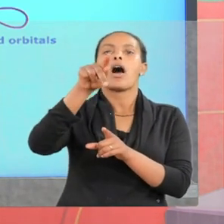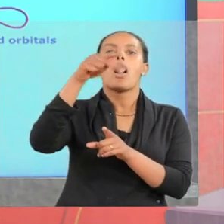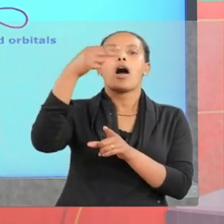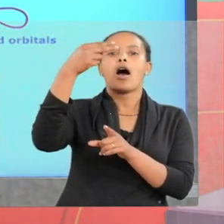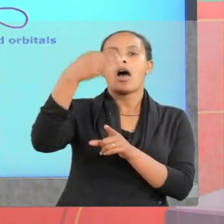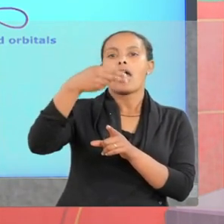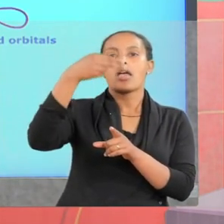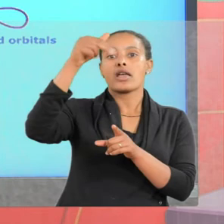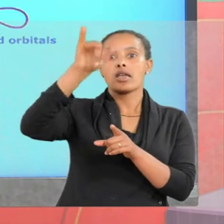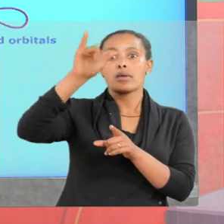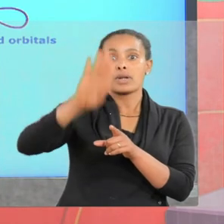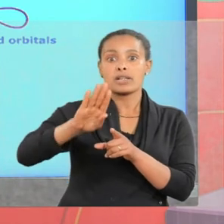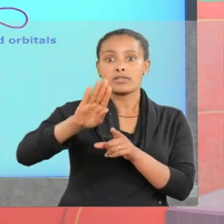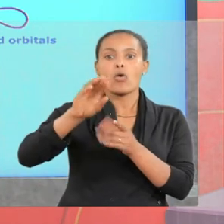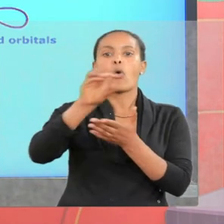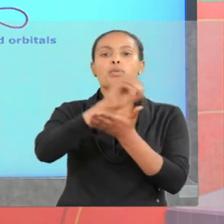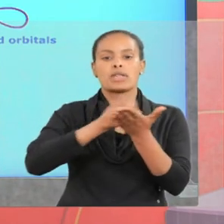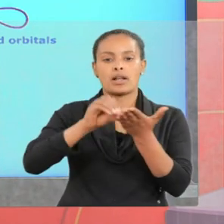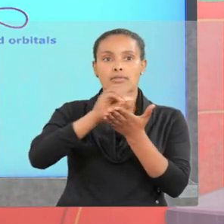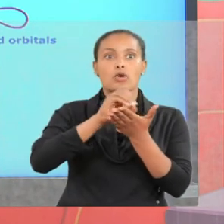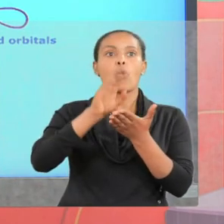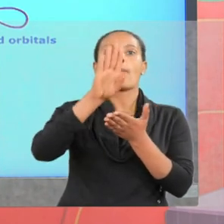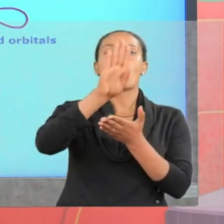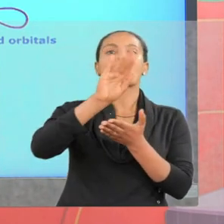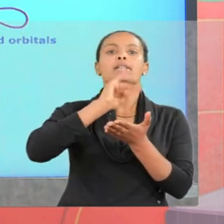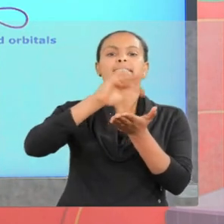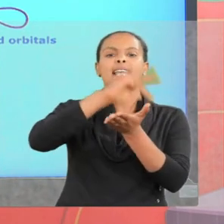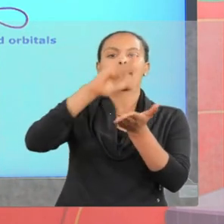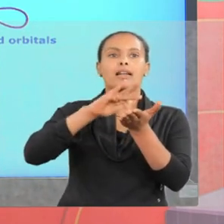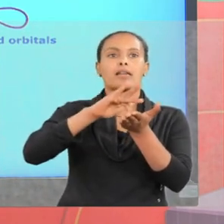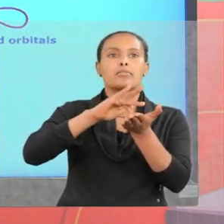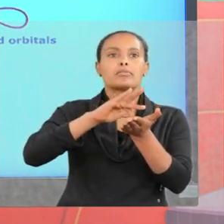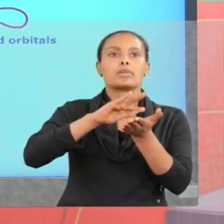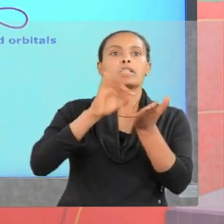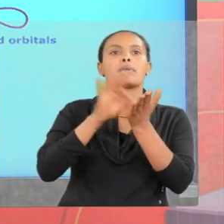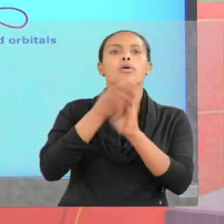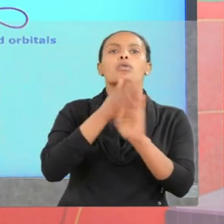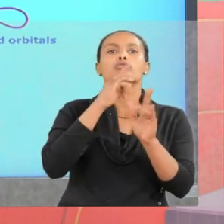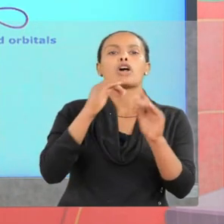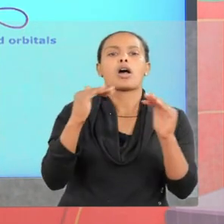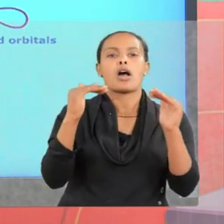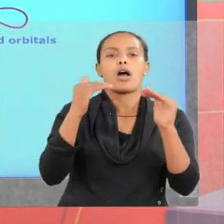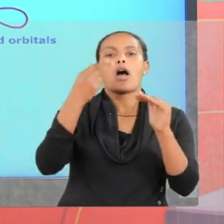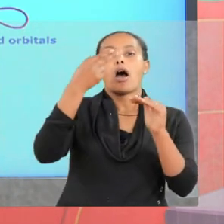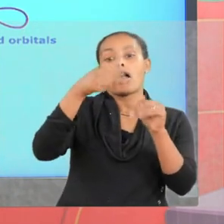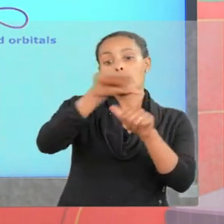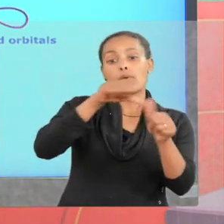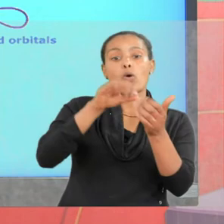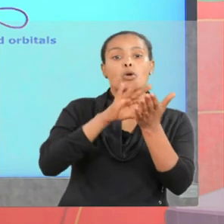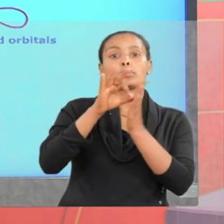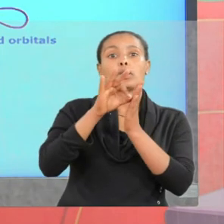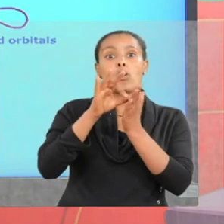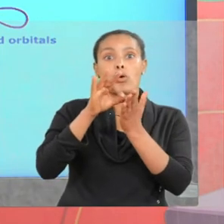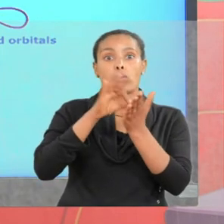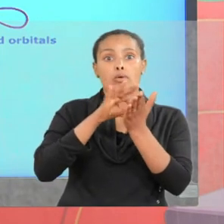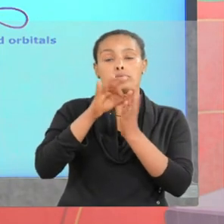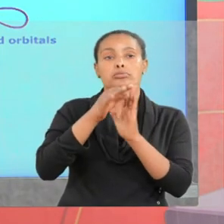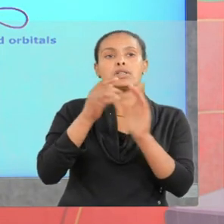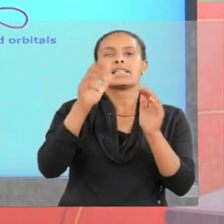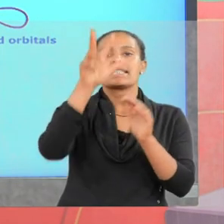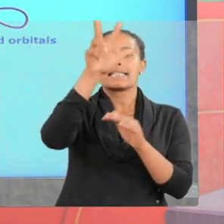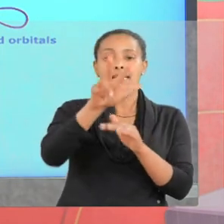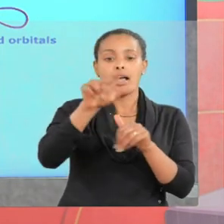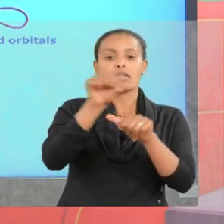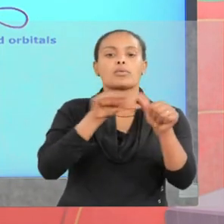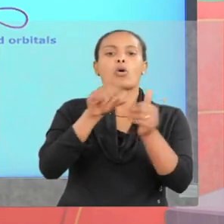orbitals. Boron is the central atom. Now, the number of hybrid orbital equal the number of atomic orbitals mixed. Three